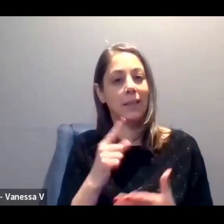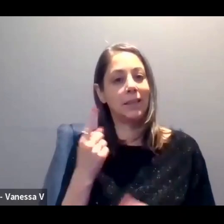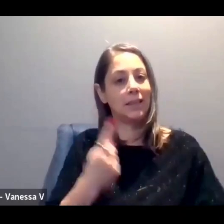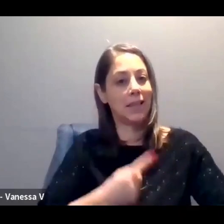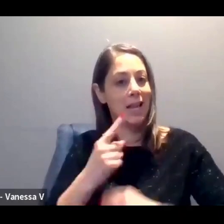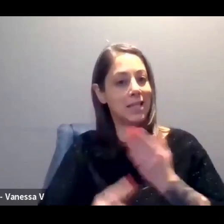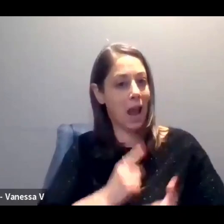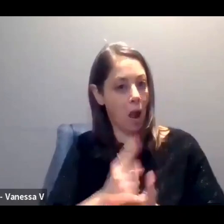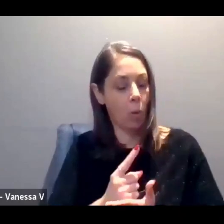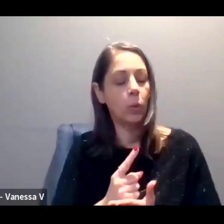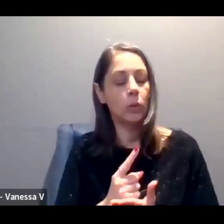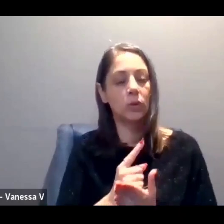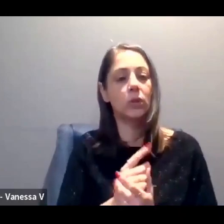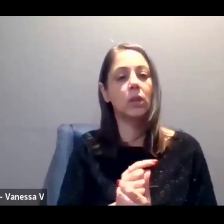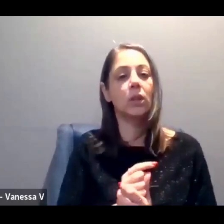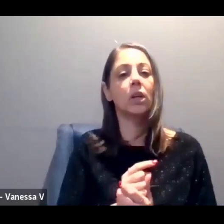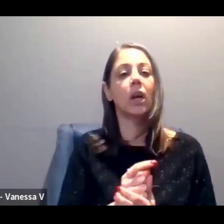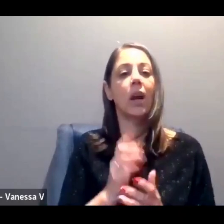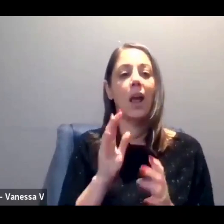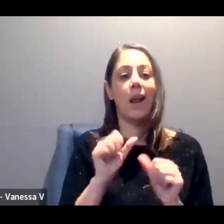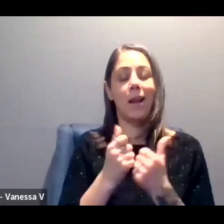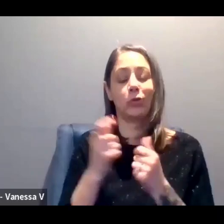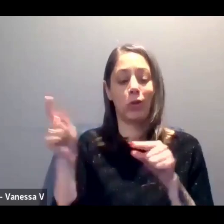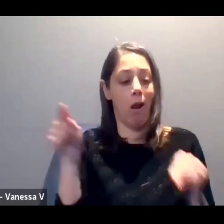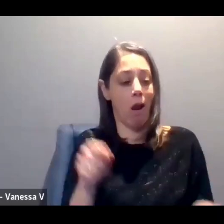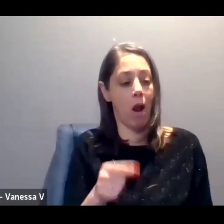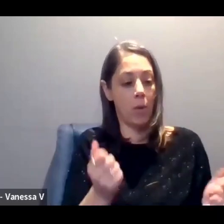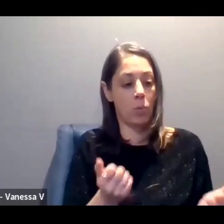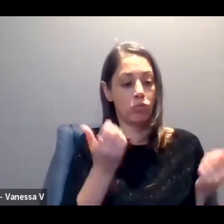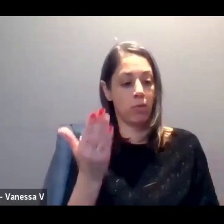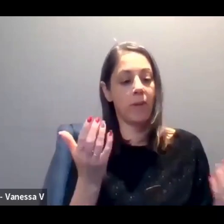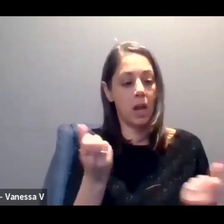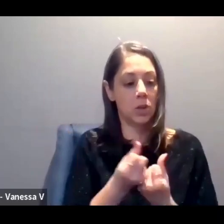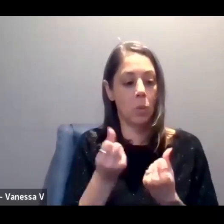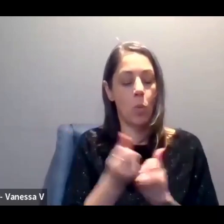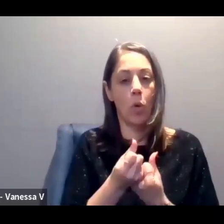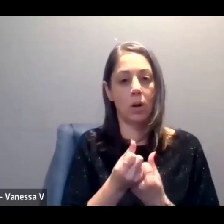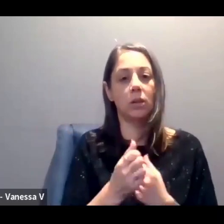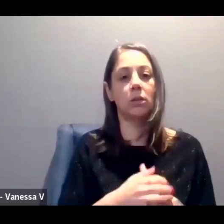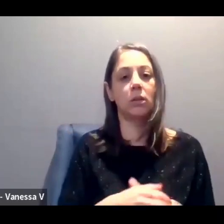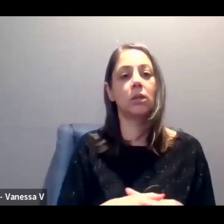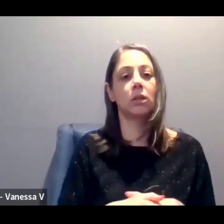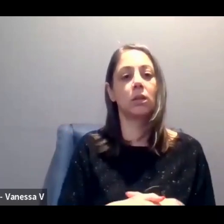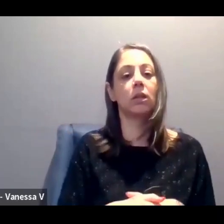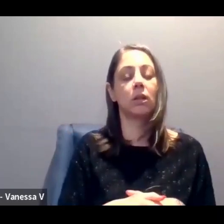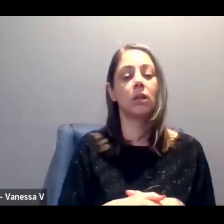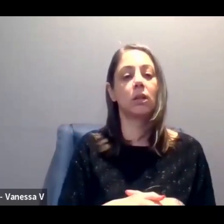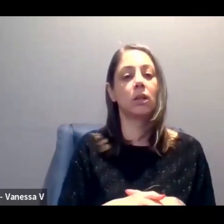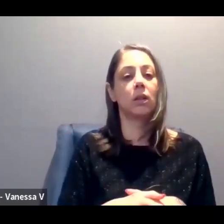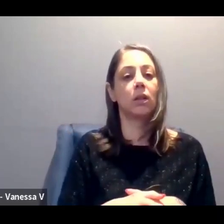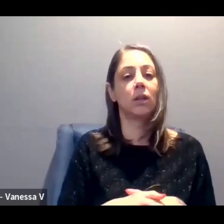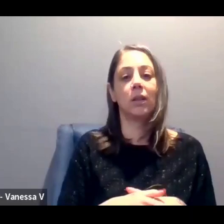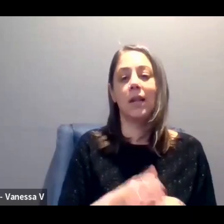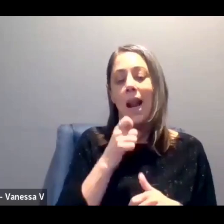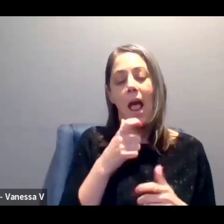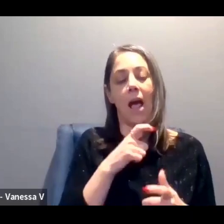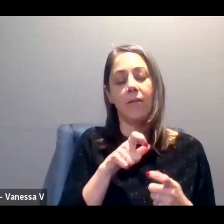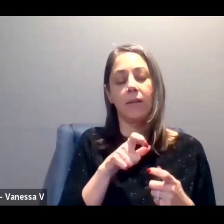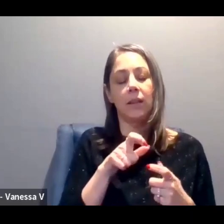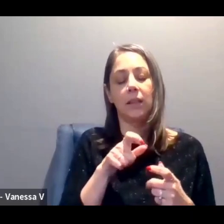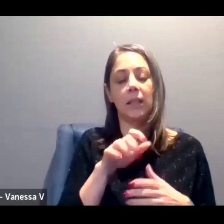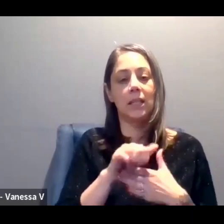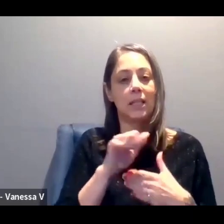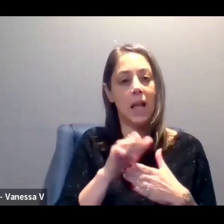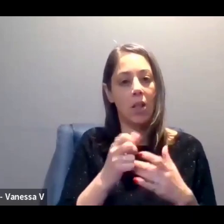you're going to have an agency coming in and providing some sort of support. We didn't have a dollar amount there on adult